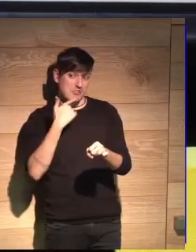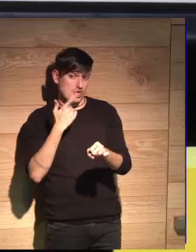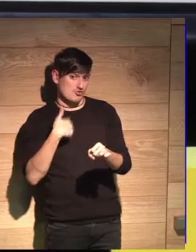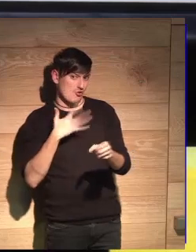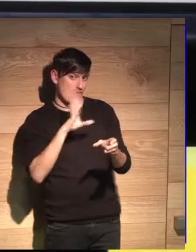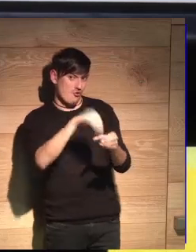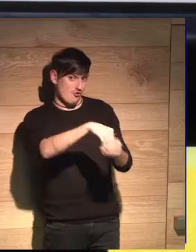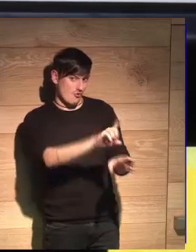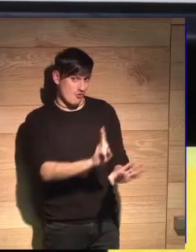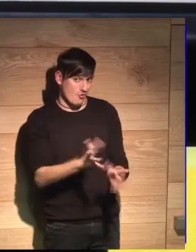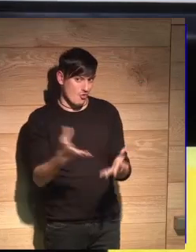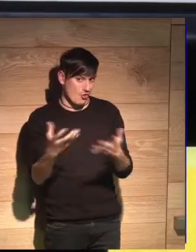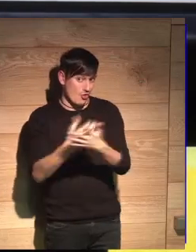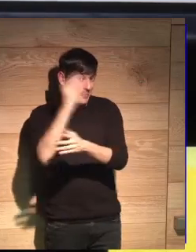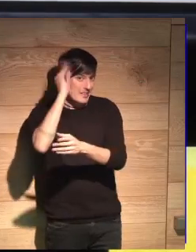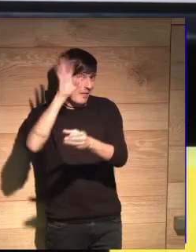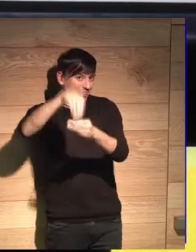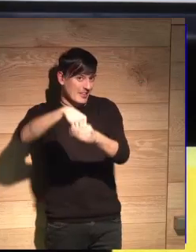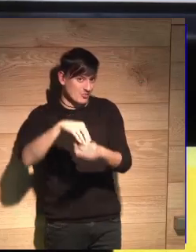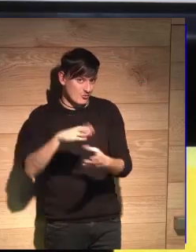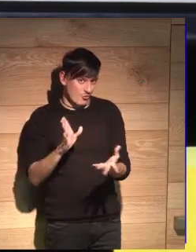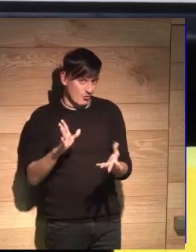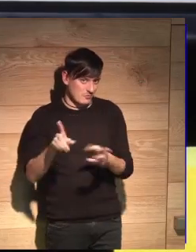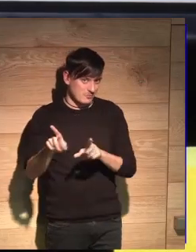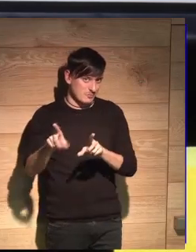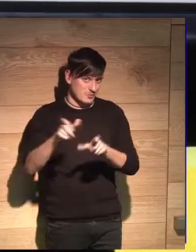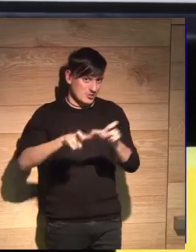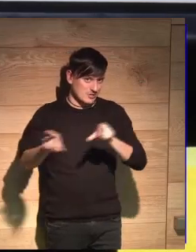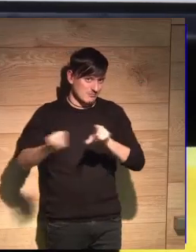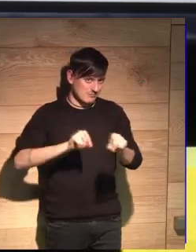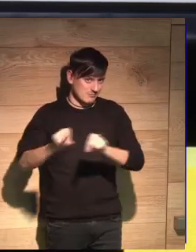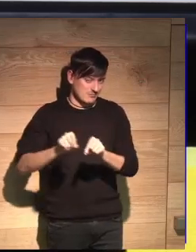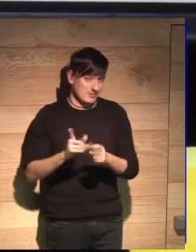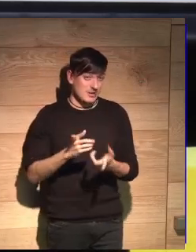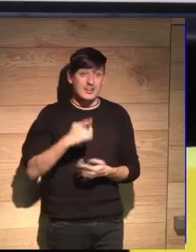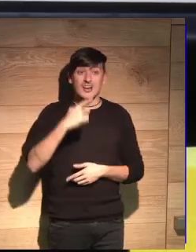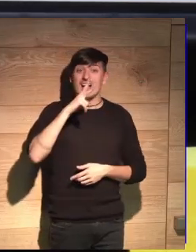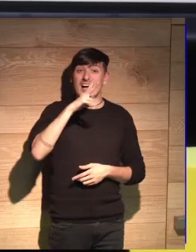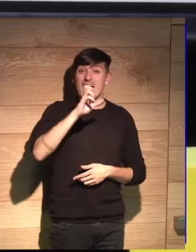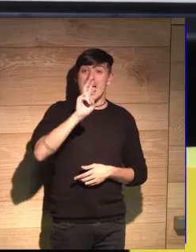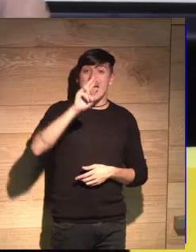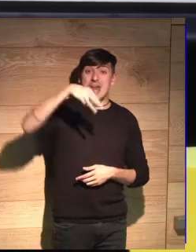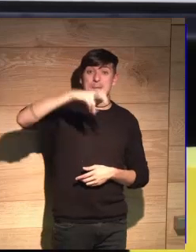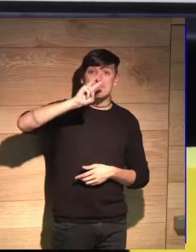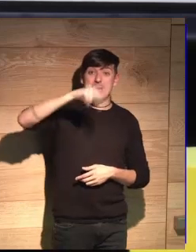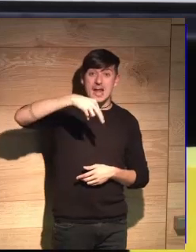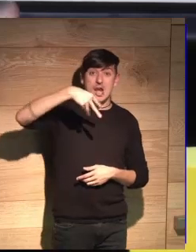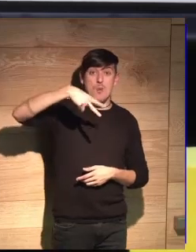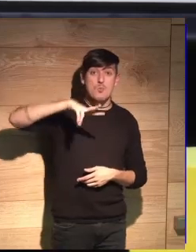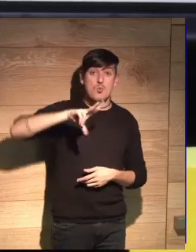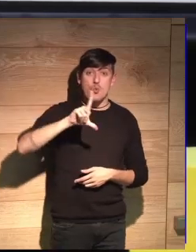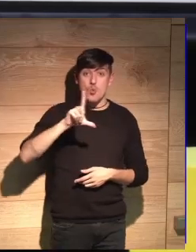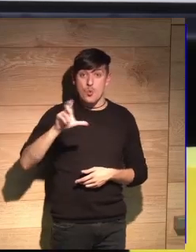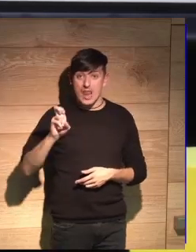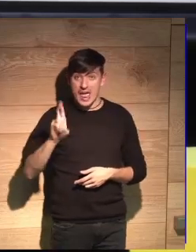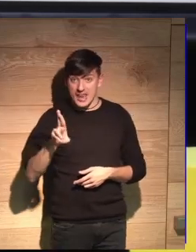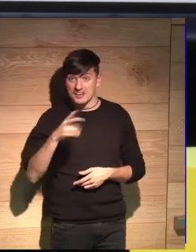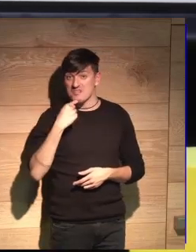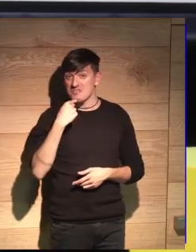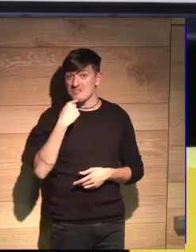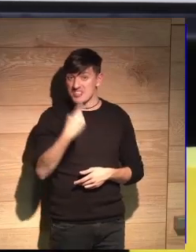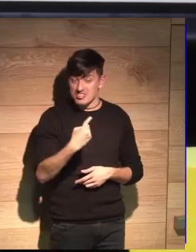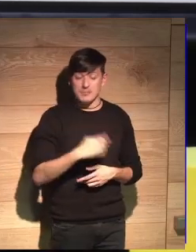one says, no, it would not be me. So this Hermann Müller, and this